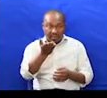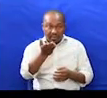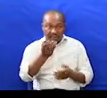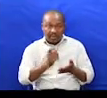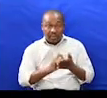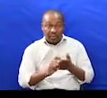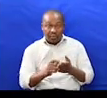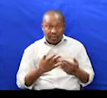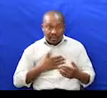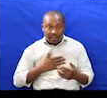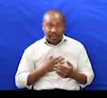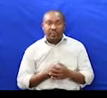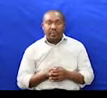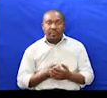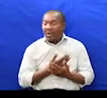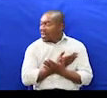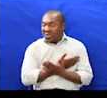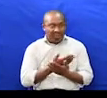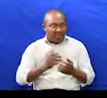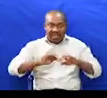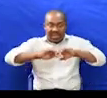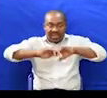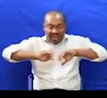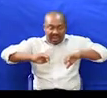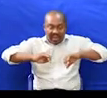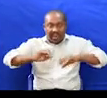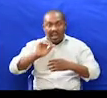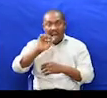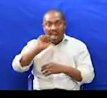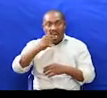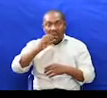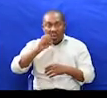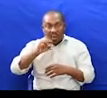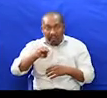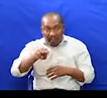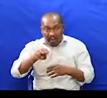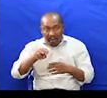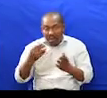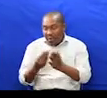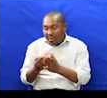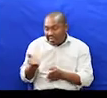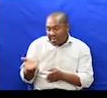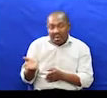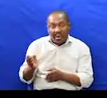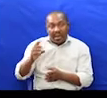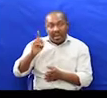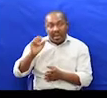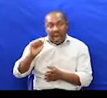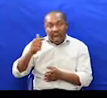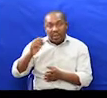you can't separate atom with Dalton's idea. It